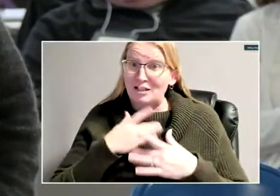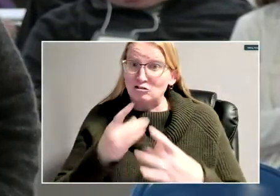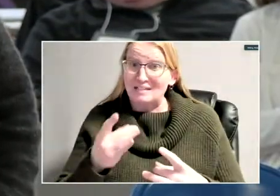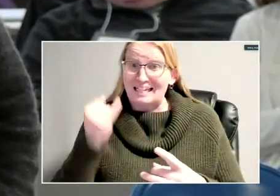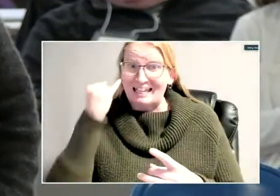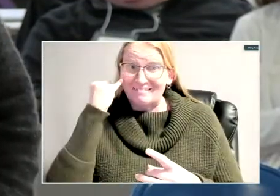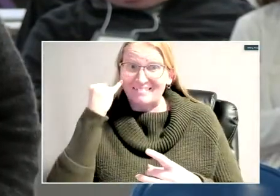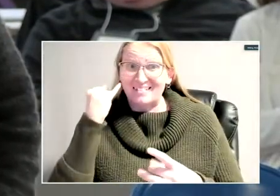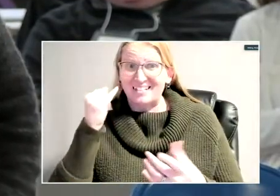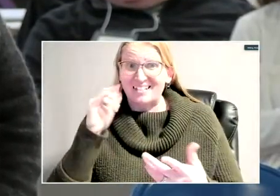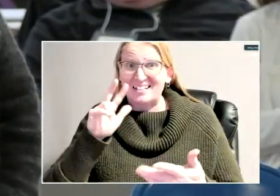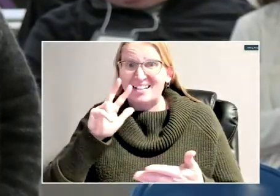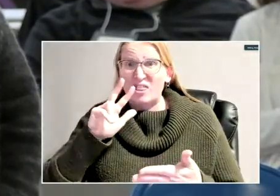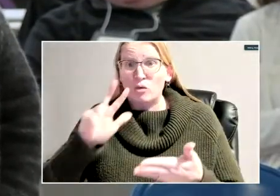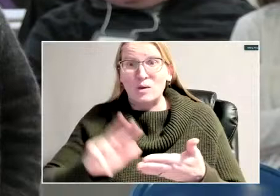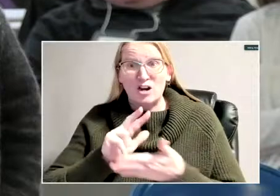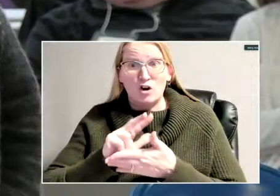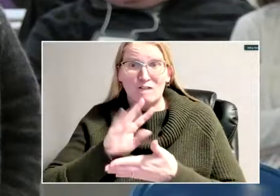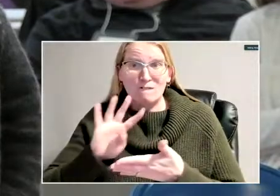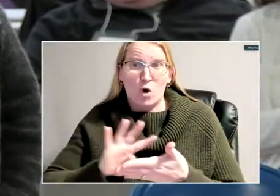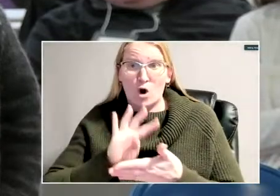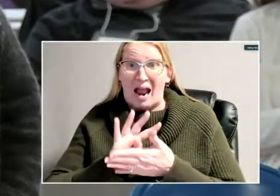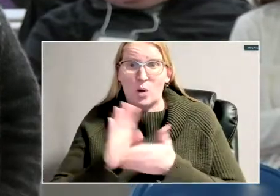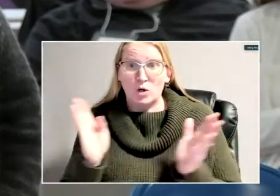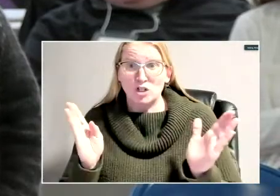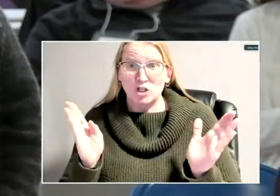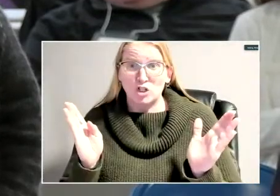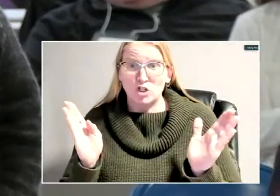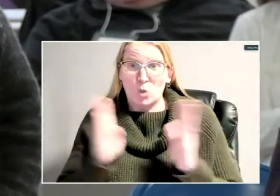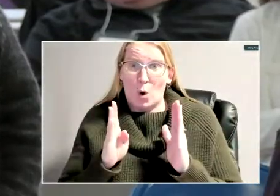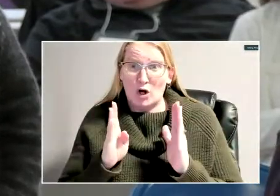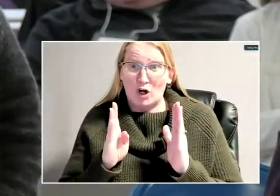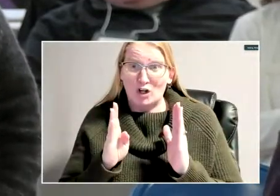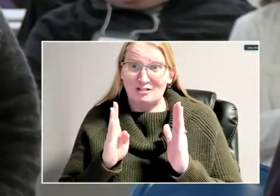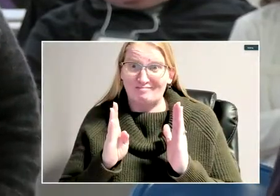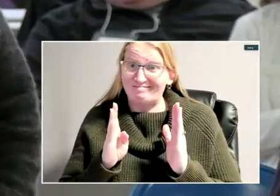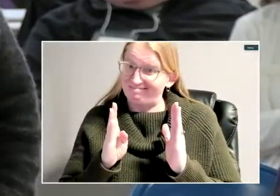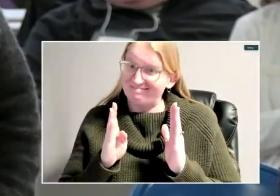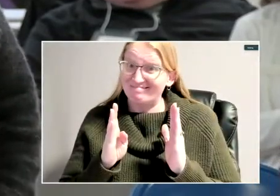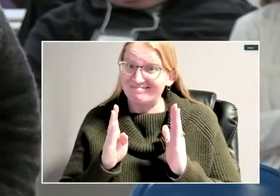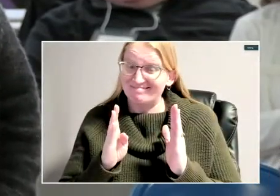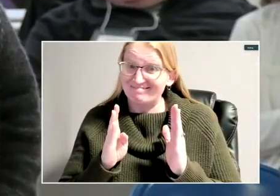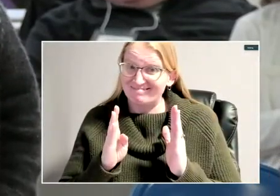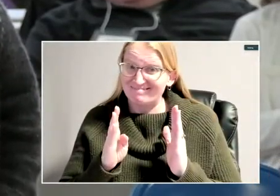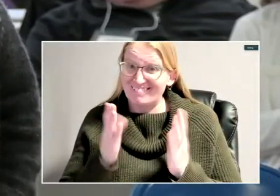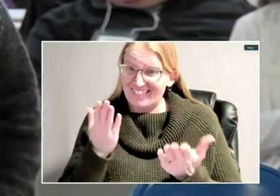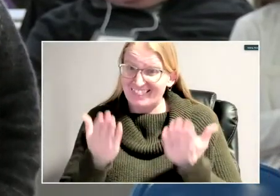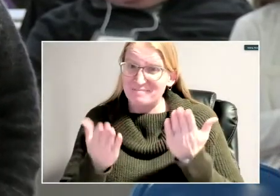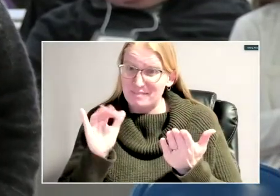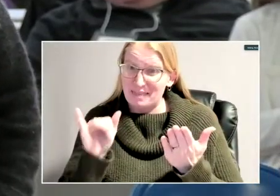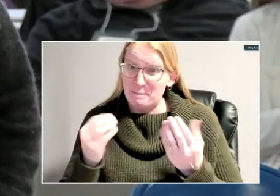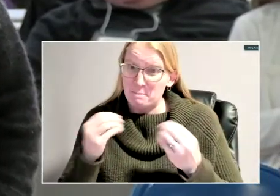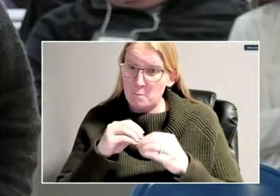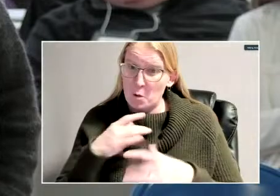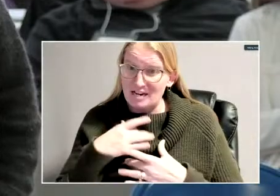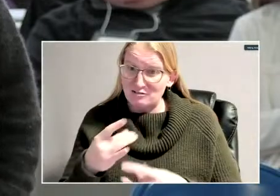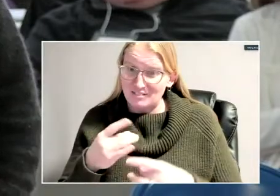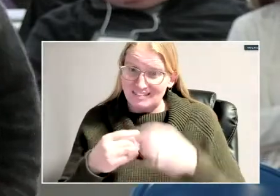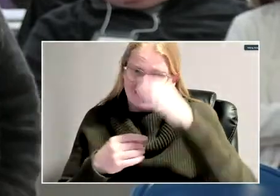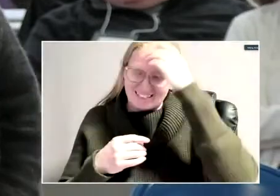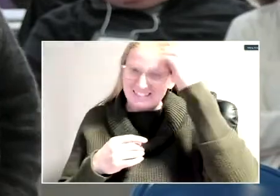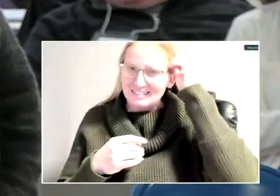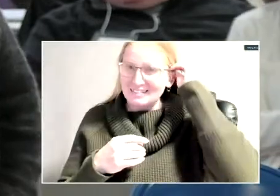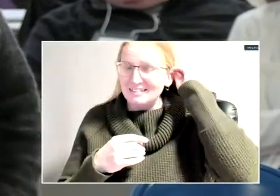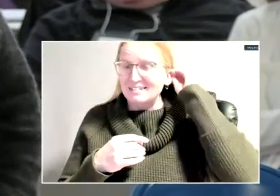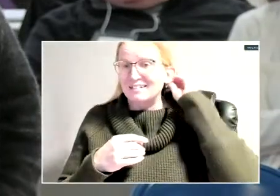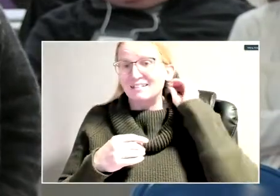four hours shorter um other towns were are able when I first